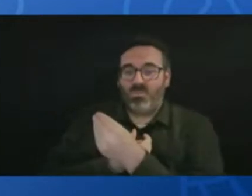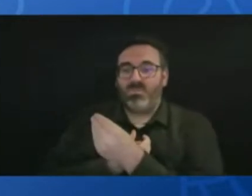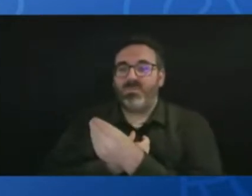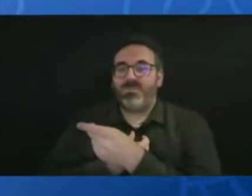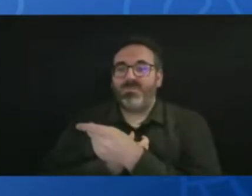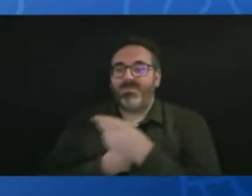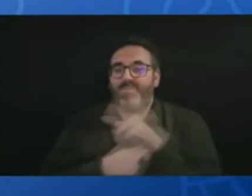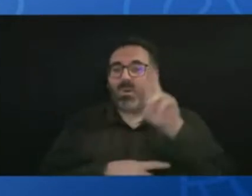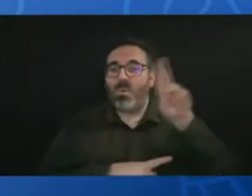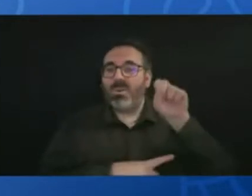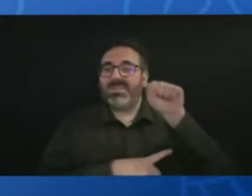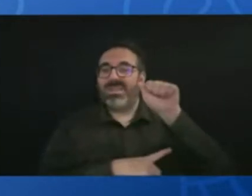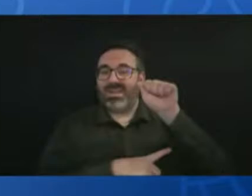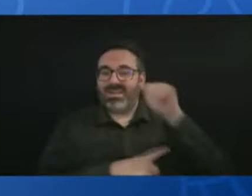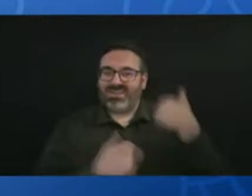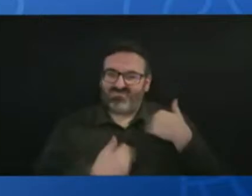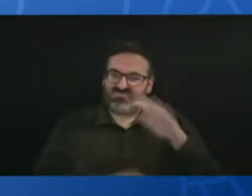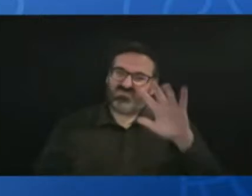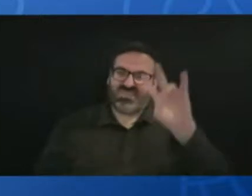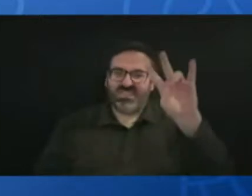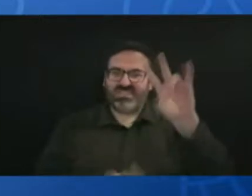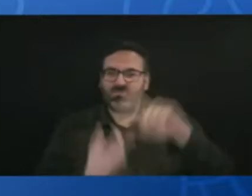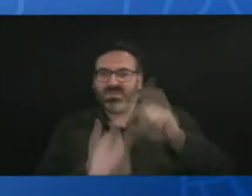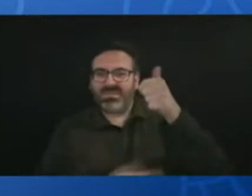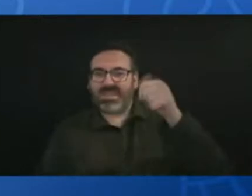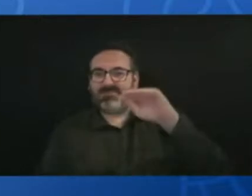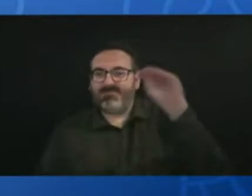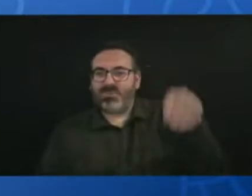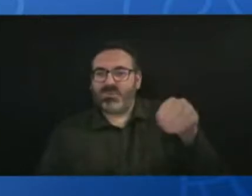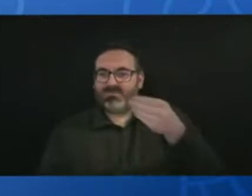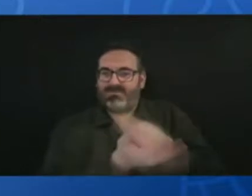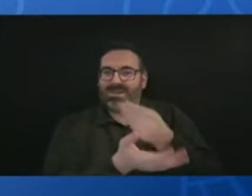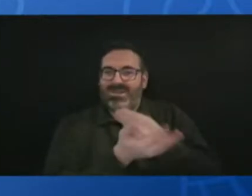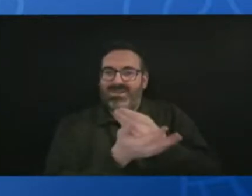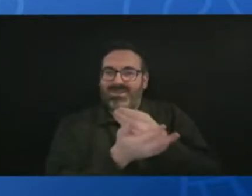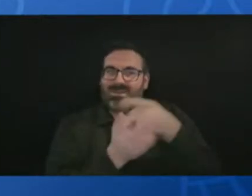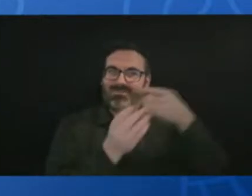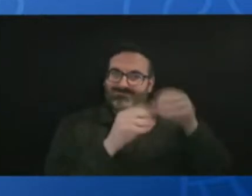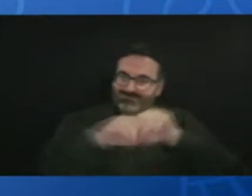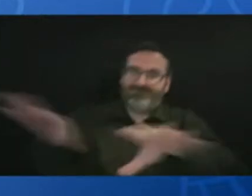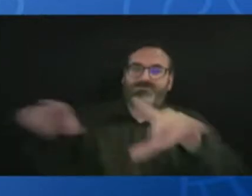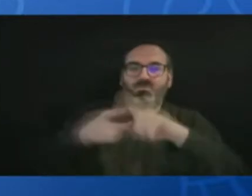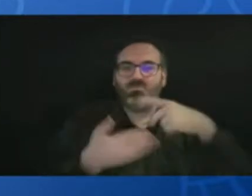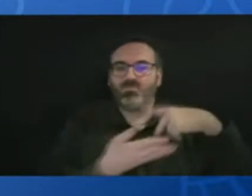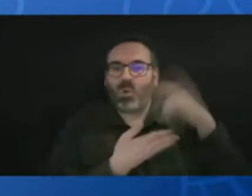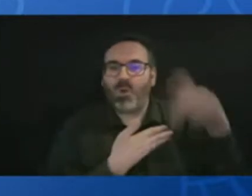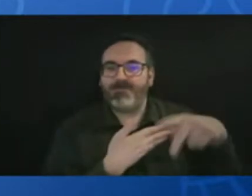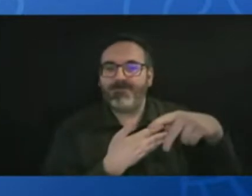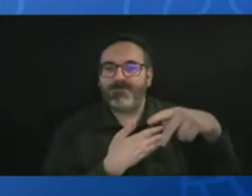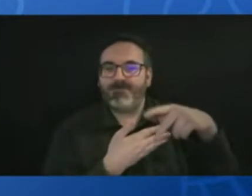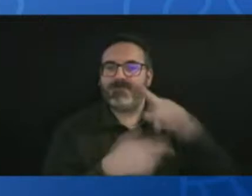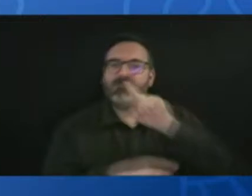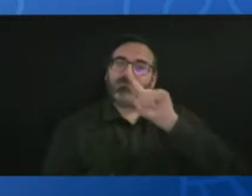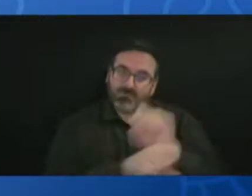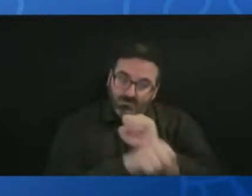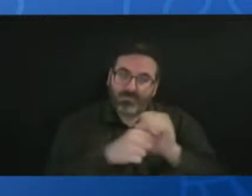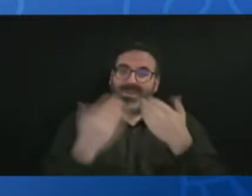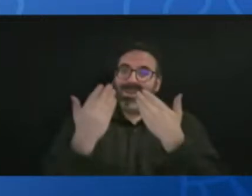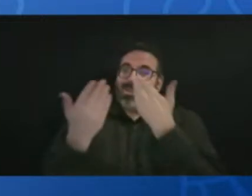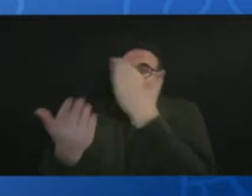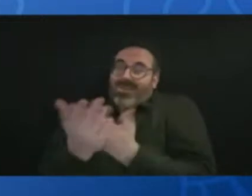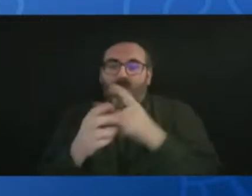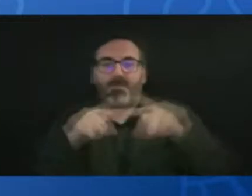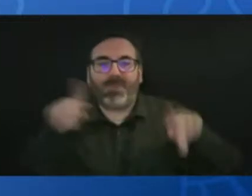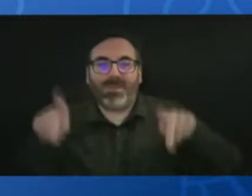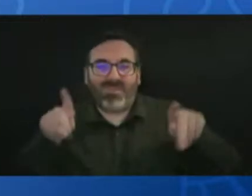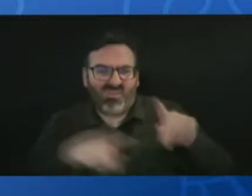programs through her entity only gets to the people that need it, making a person wonder, and this is a new debate, of